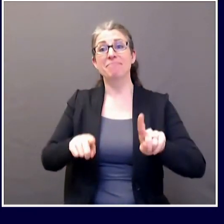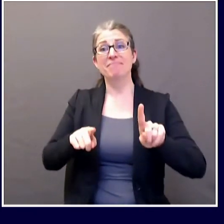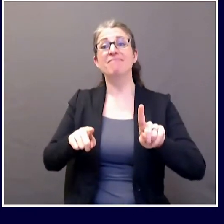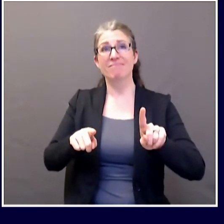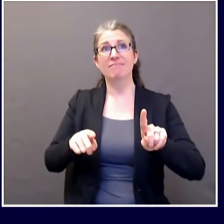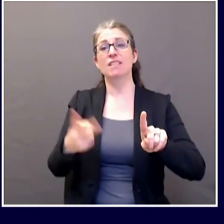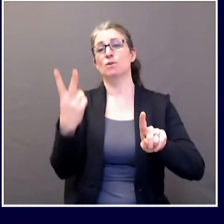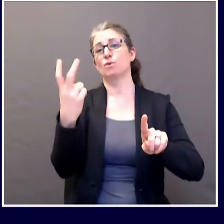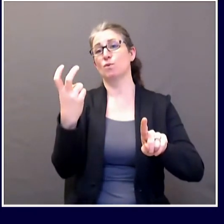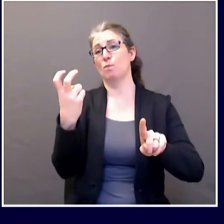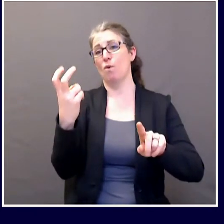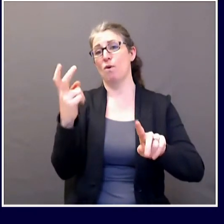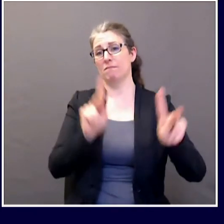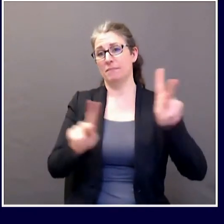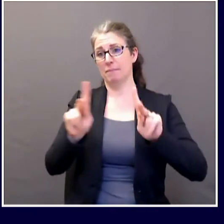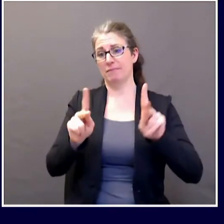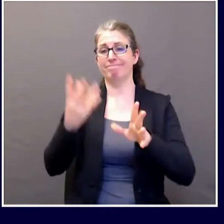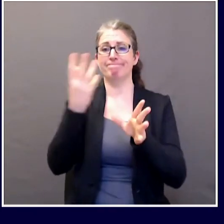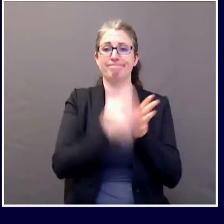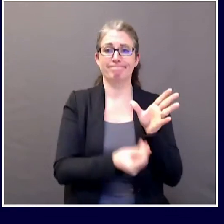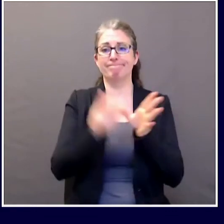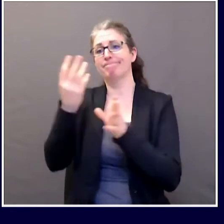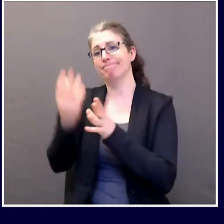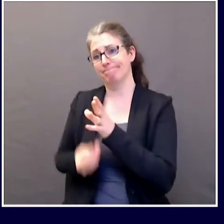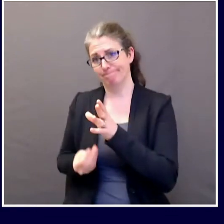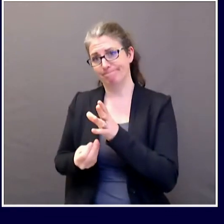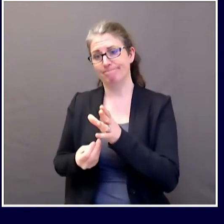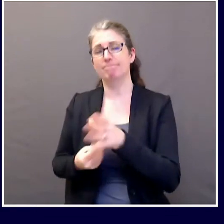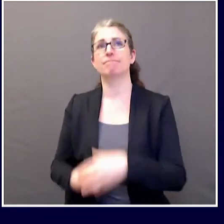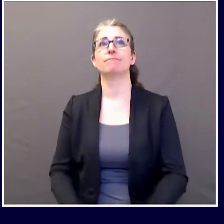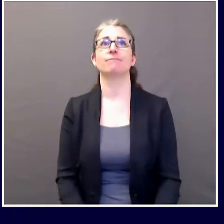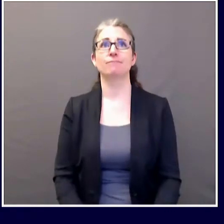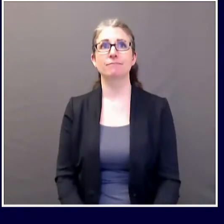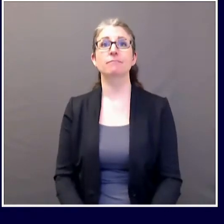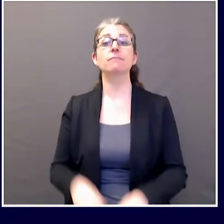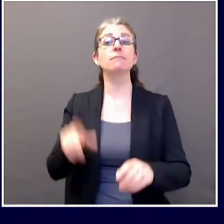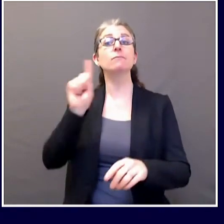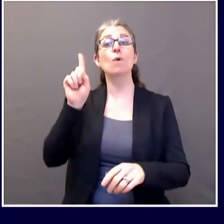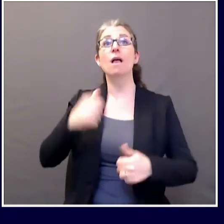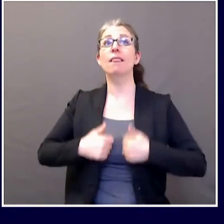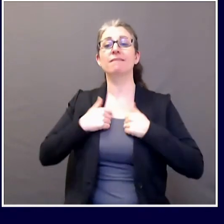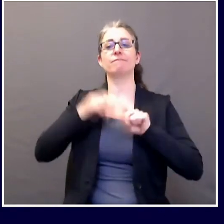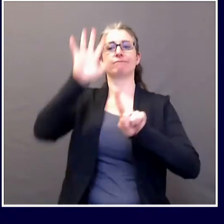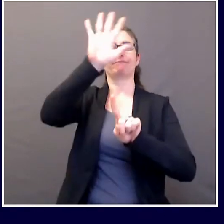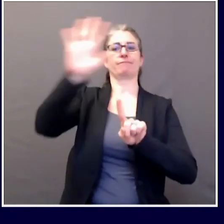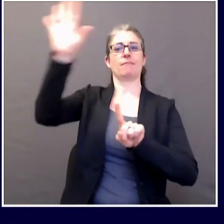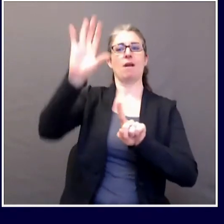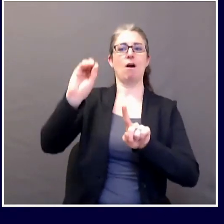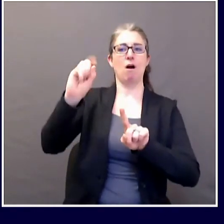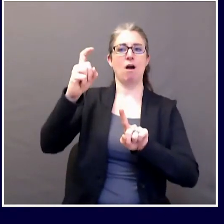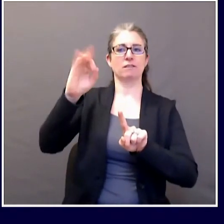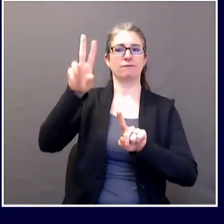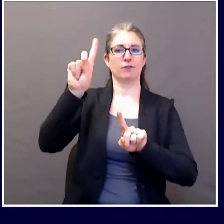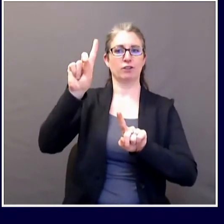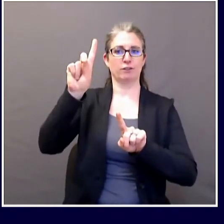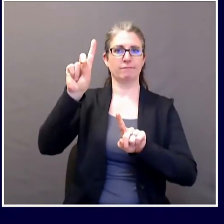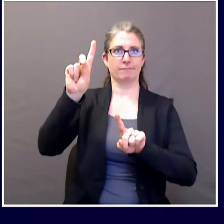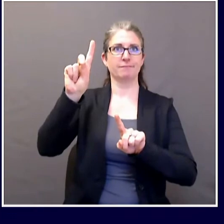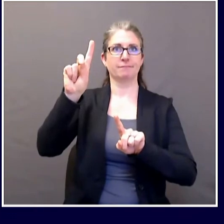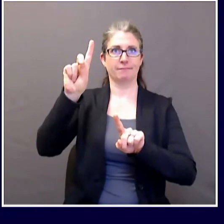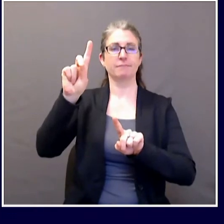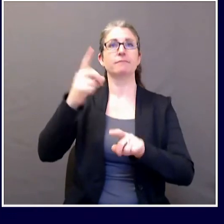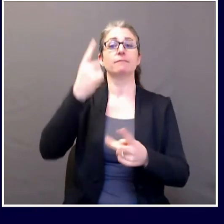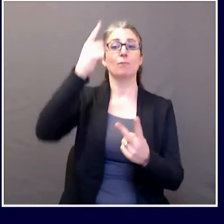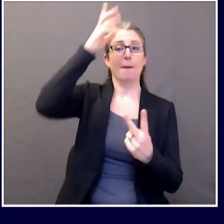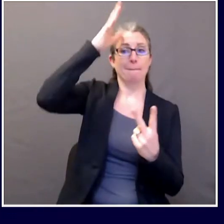today. Both were residents of Oxford County. One was a man and one was a woman. One was